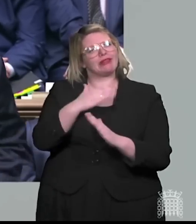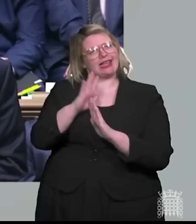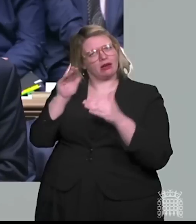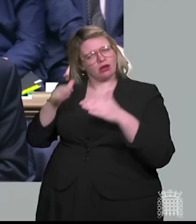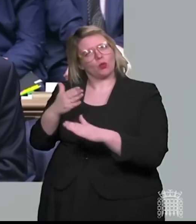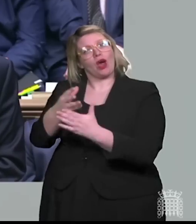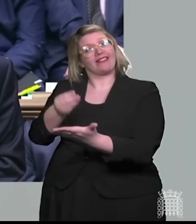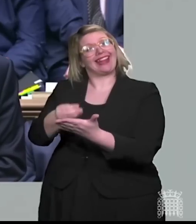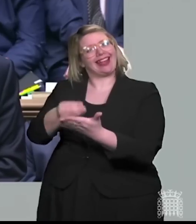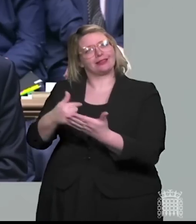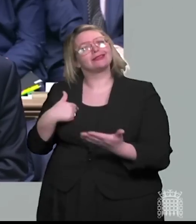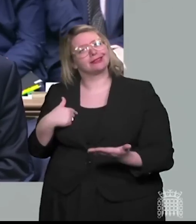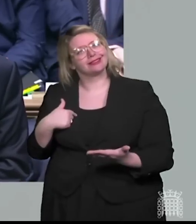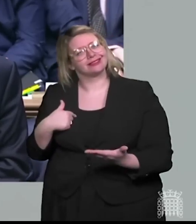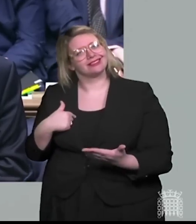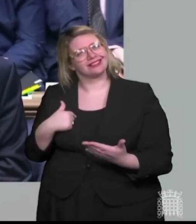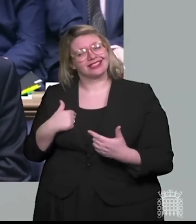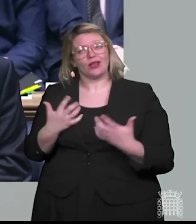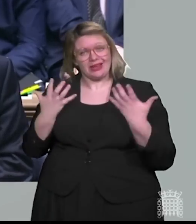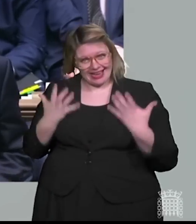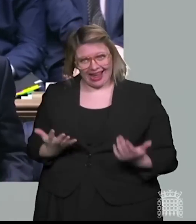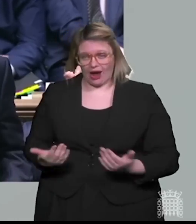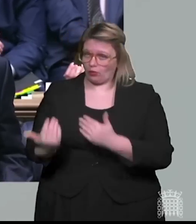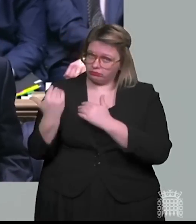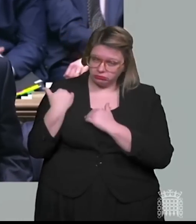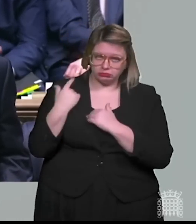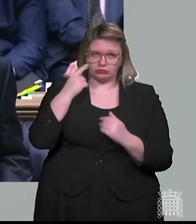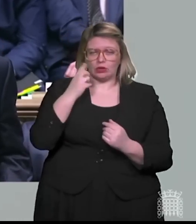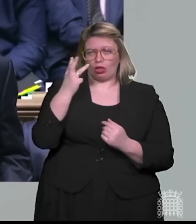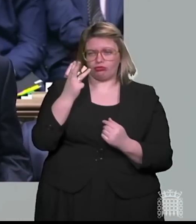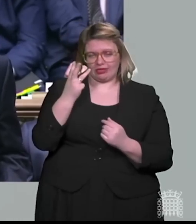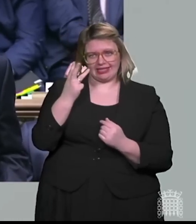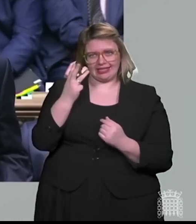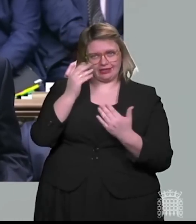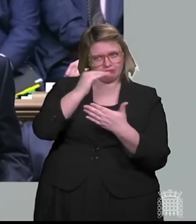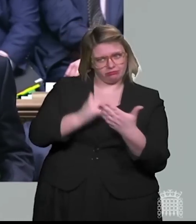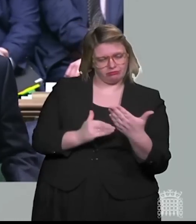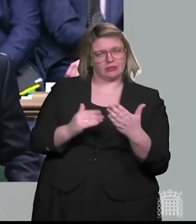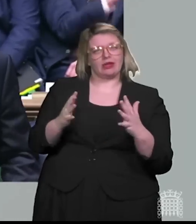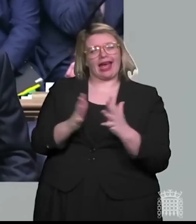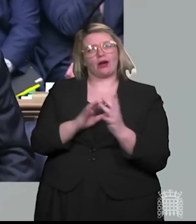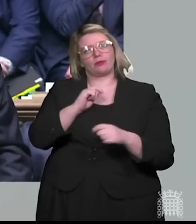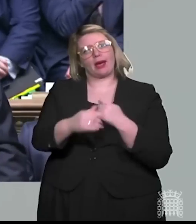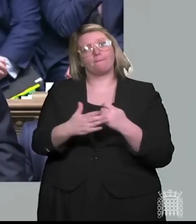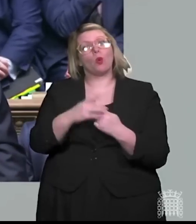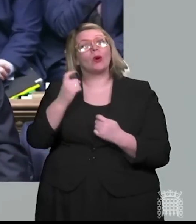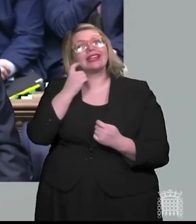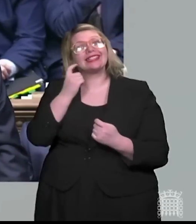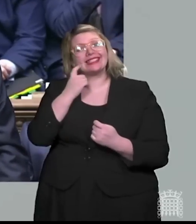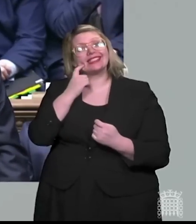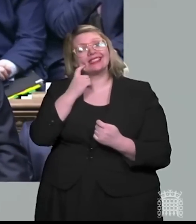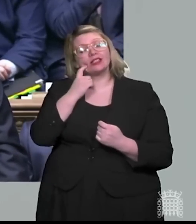finance. So today I take 3 steps to make it easier for